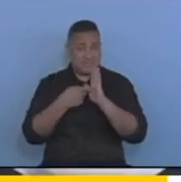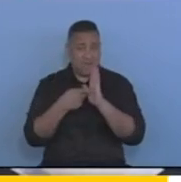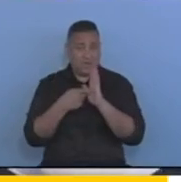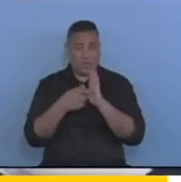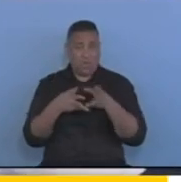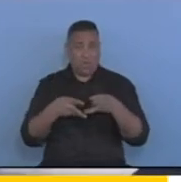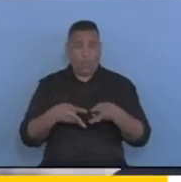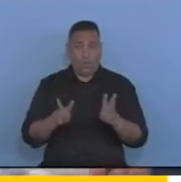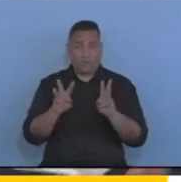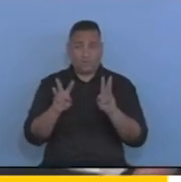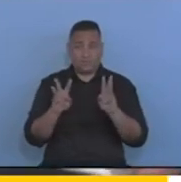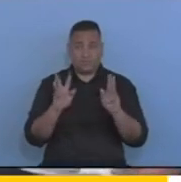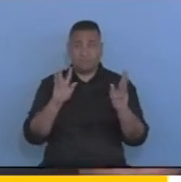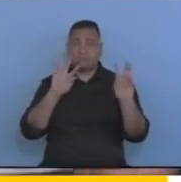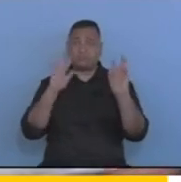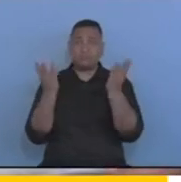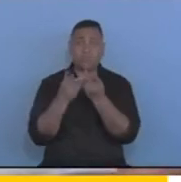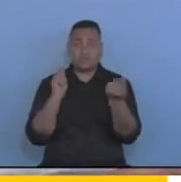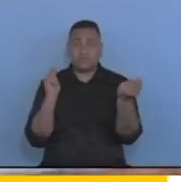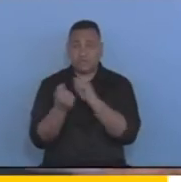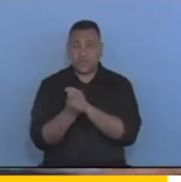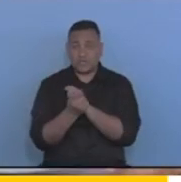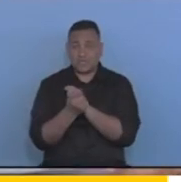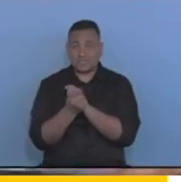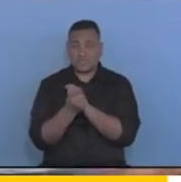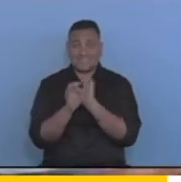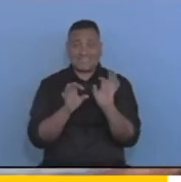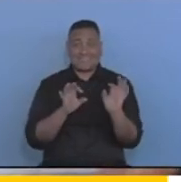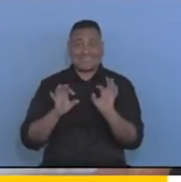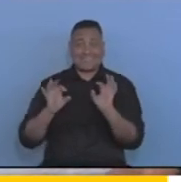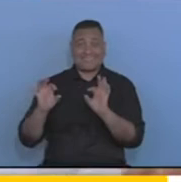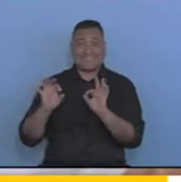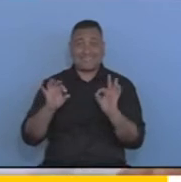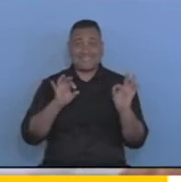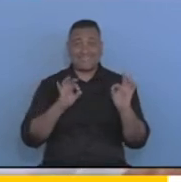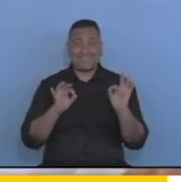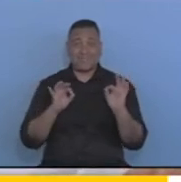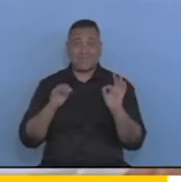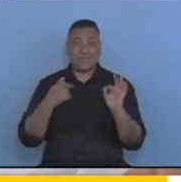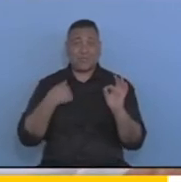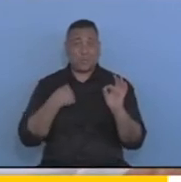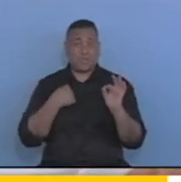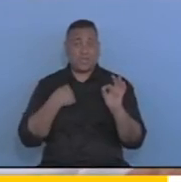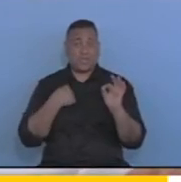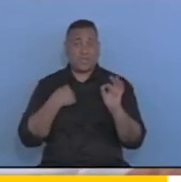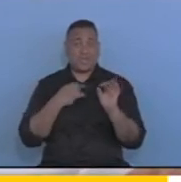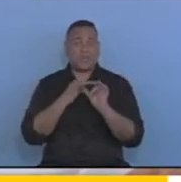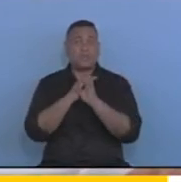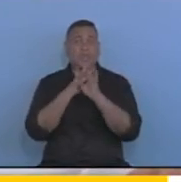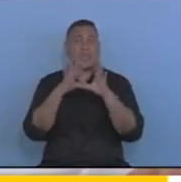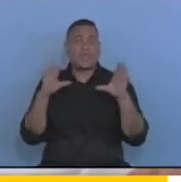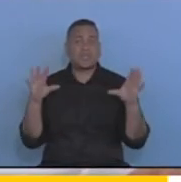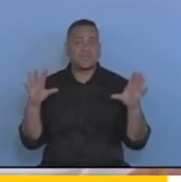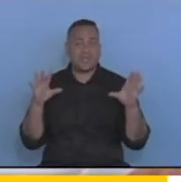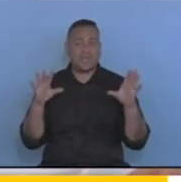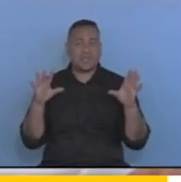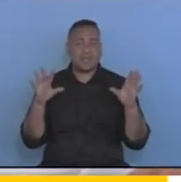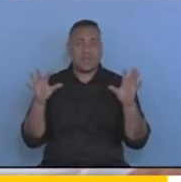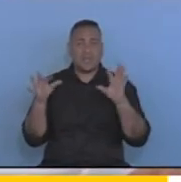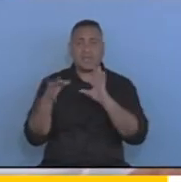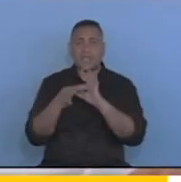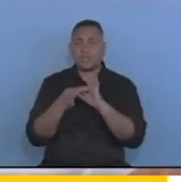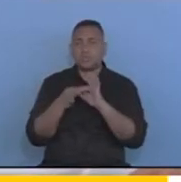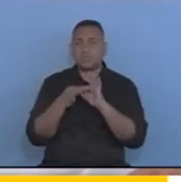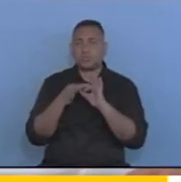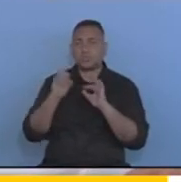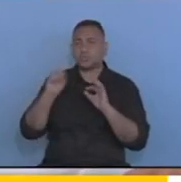Because that's, it is certainly, as you said, yes, that is exactly where it is going. But just to be clear, when it comes to solar PV, this is